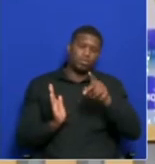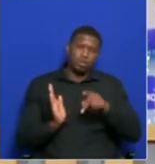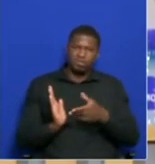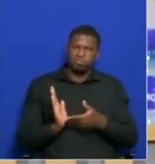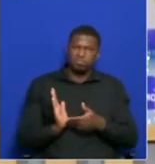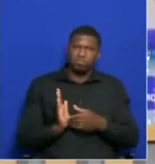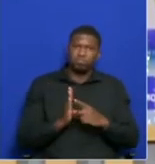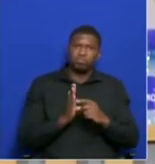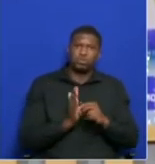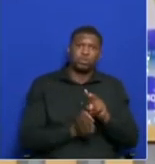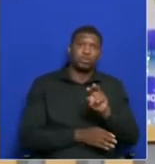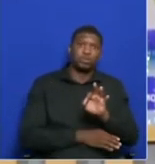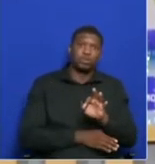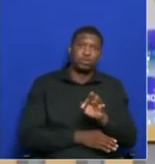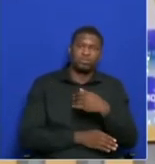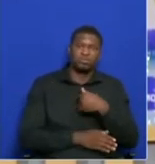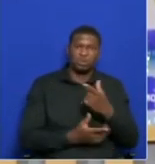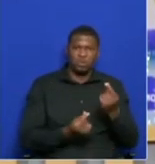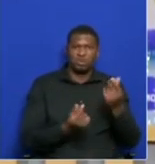That's what I did.